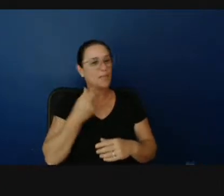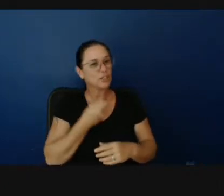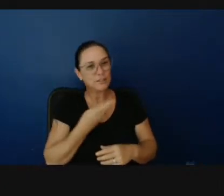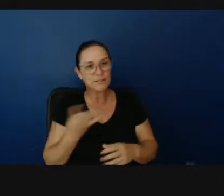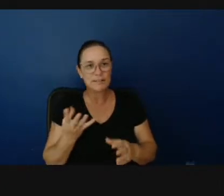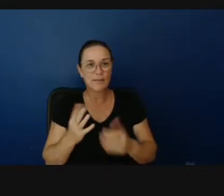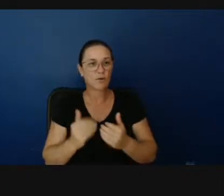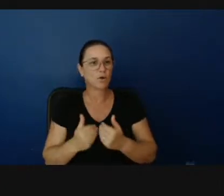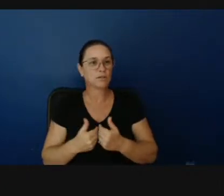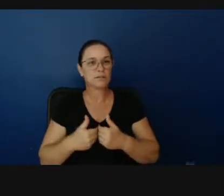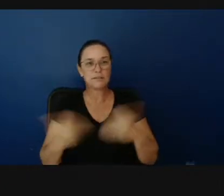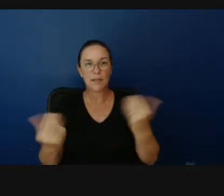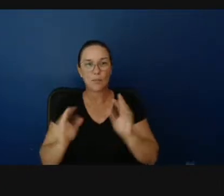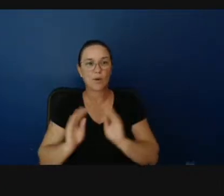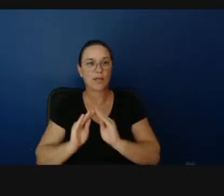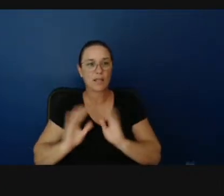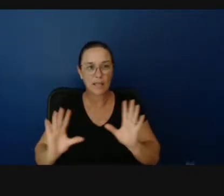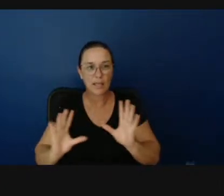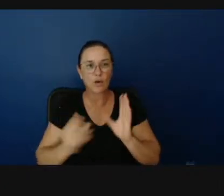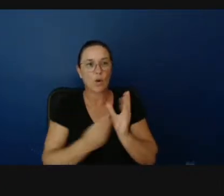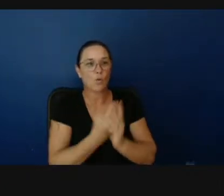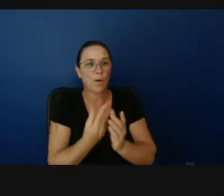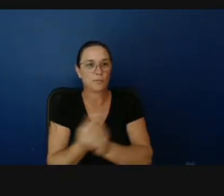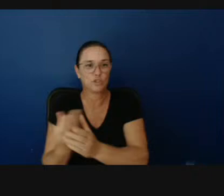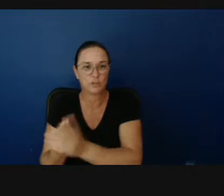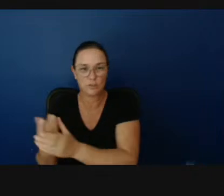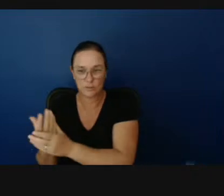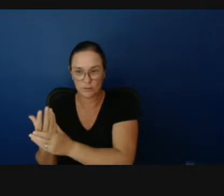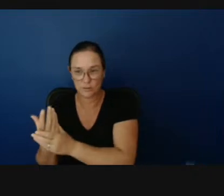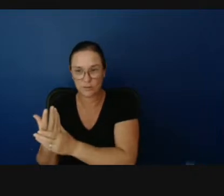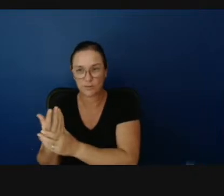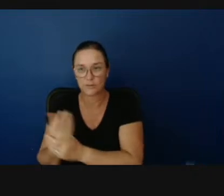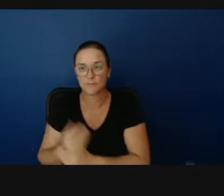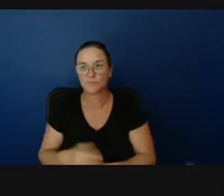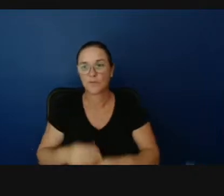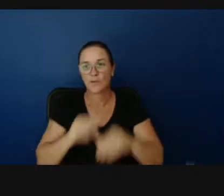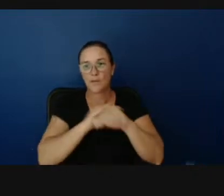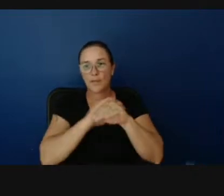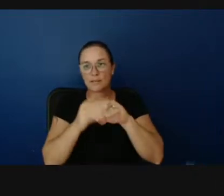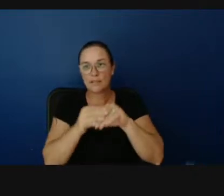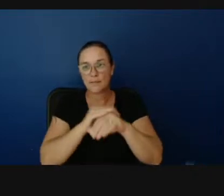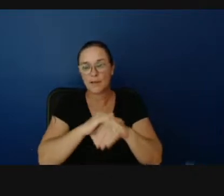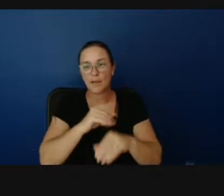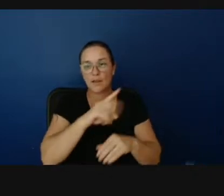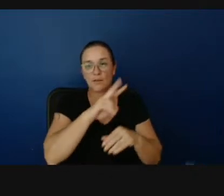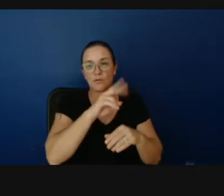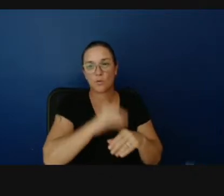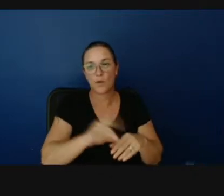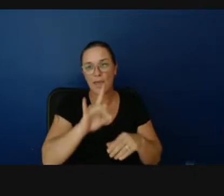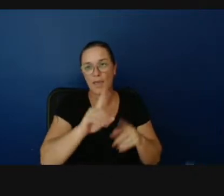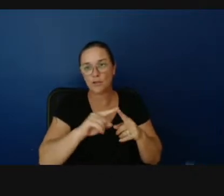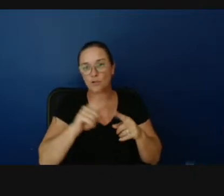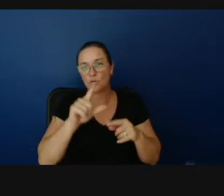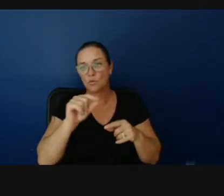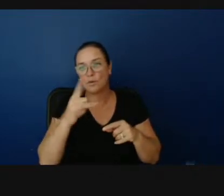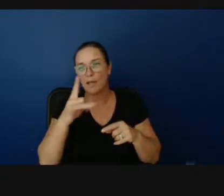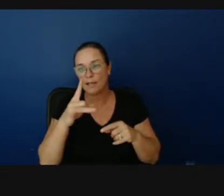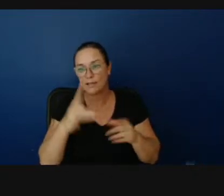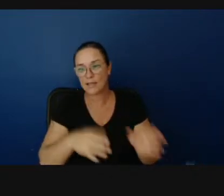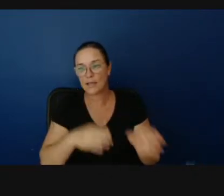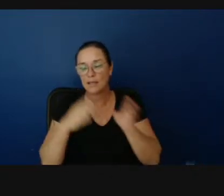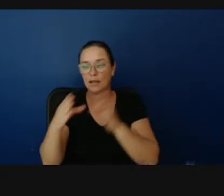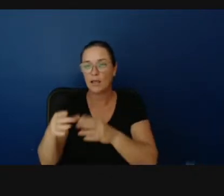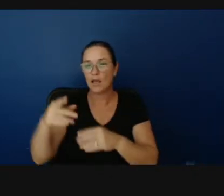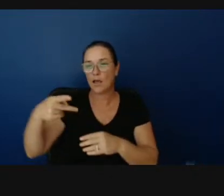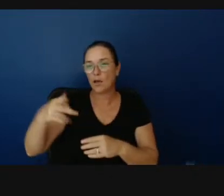distinct eruptions within that time frame. So, at the summit from 2008 to 2018, and then at Pu'uo'o vent